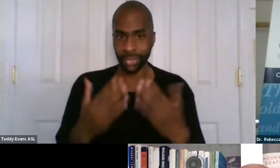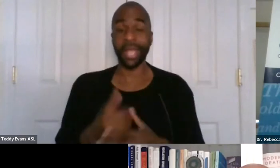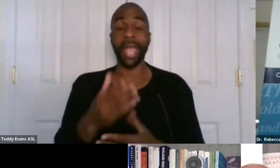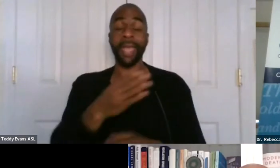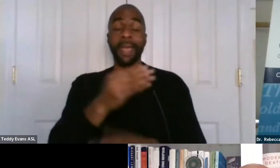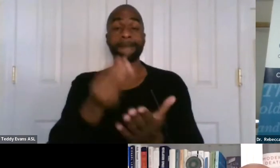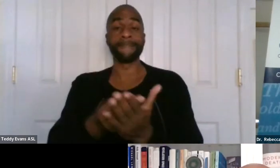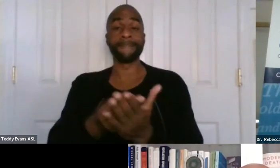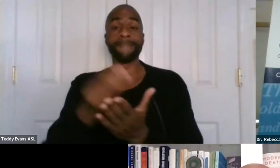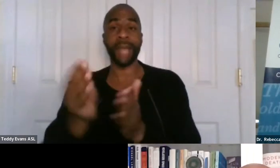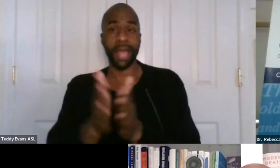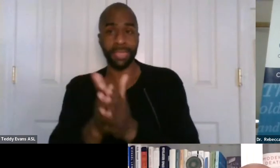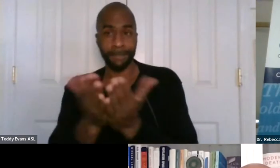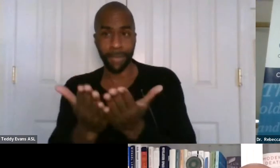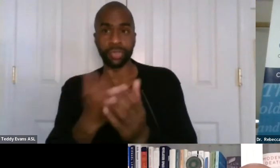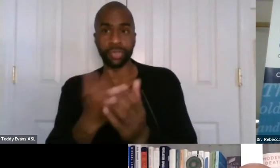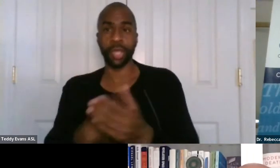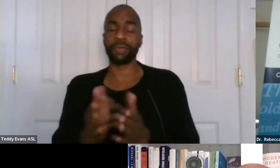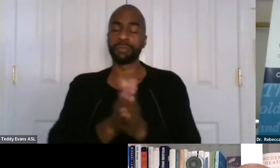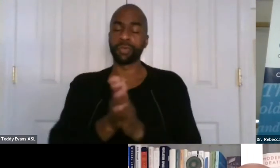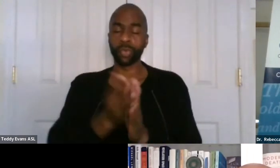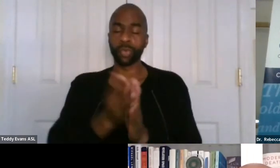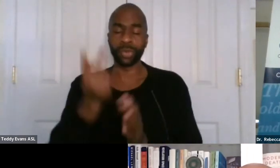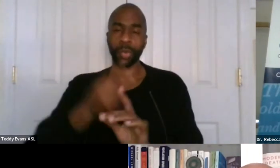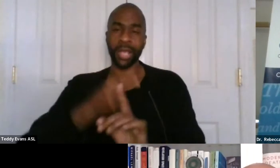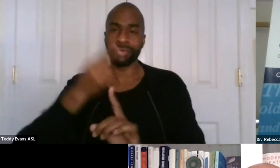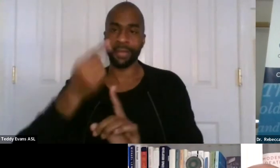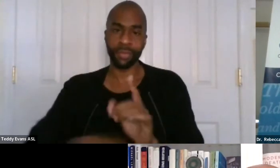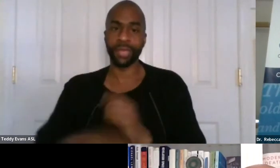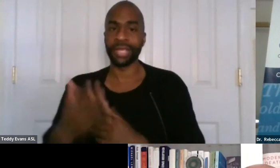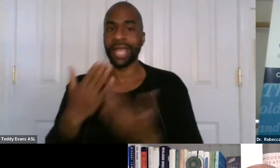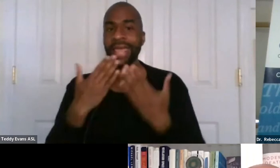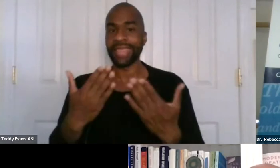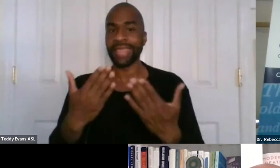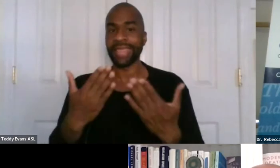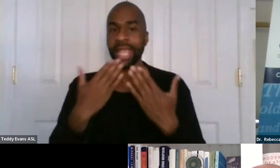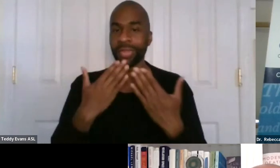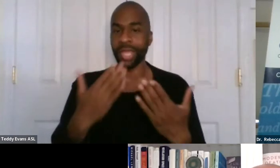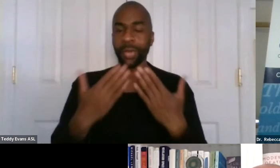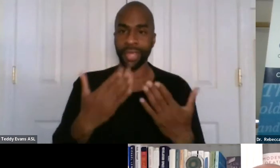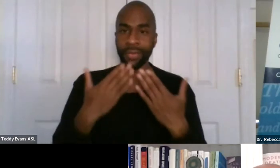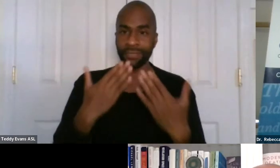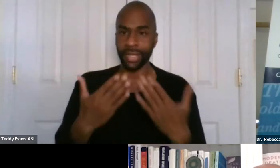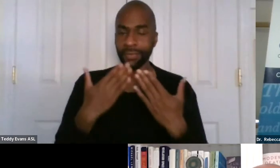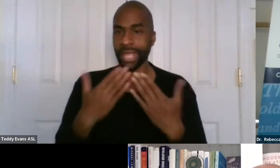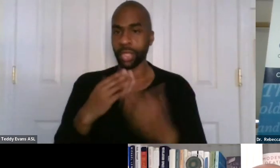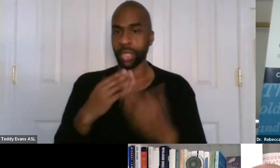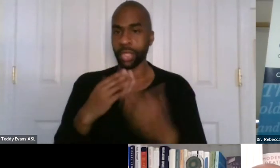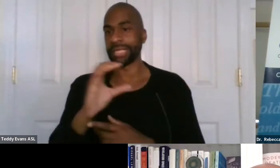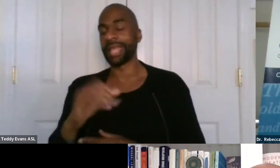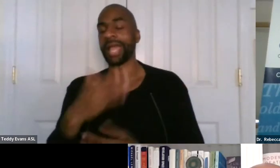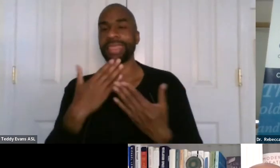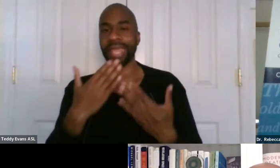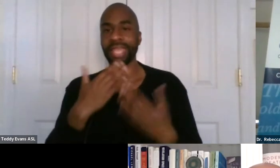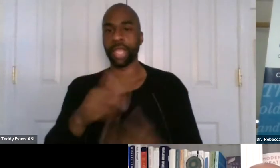and we look forward to seeing you next month. Thank Thanks, you, everyone, for everybody. making time. Thank you, Rebecca. Thank you, Compassion and Choices, for